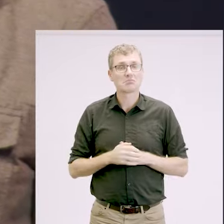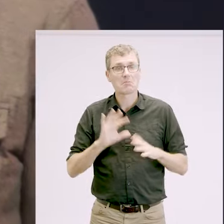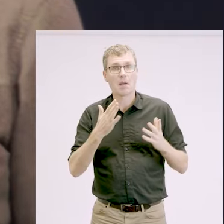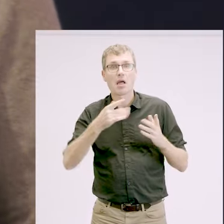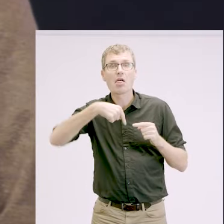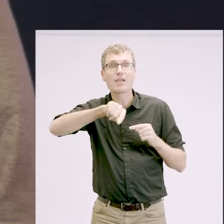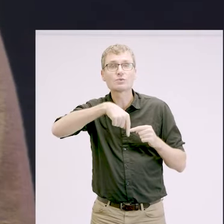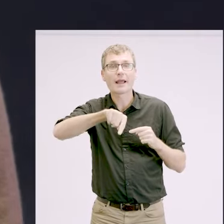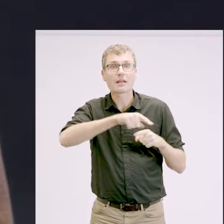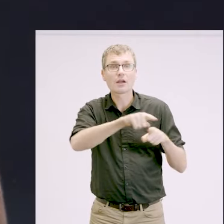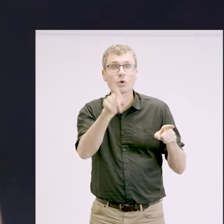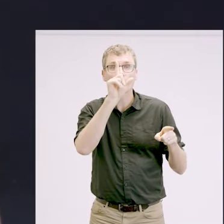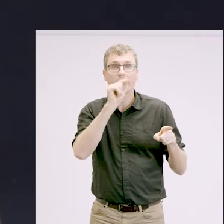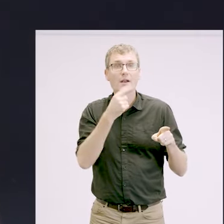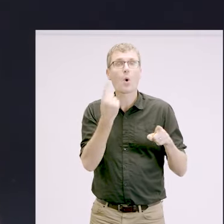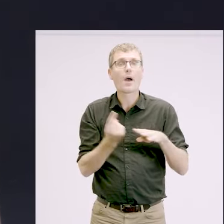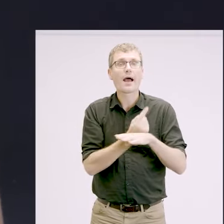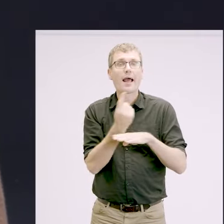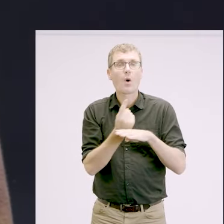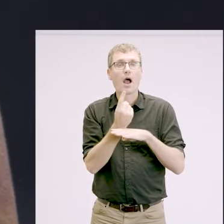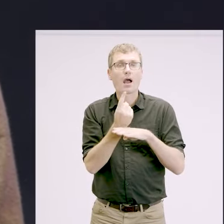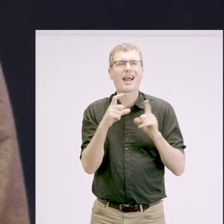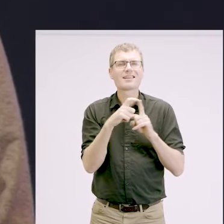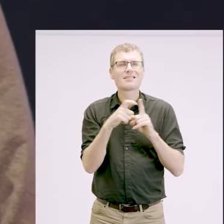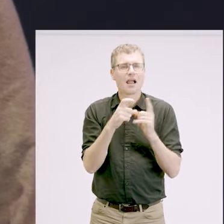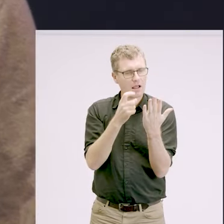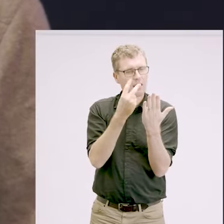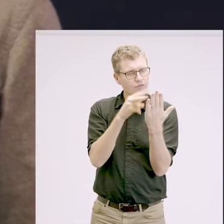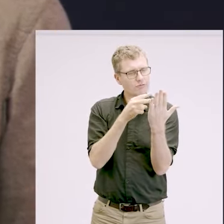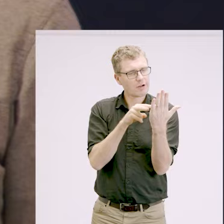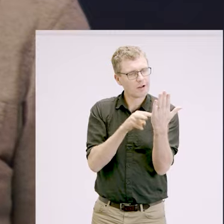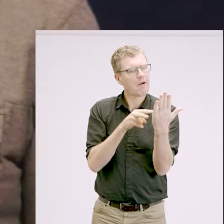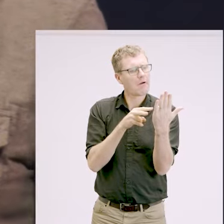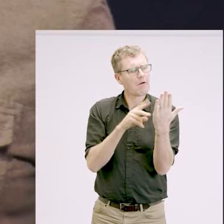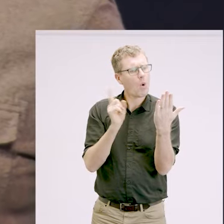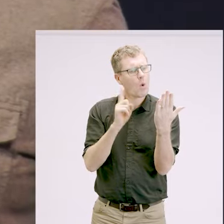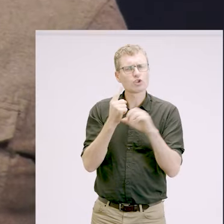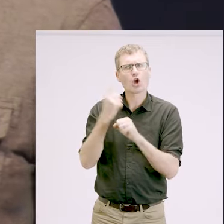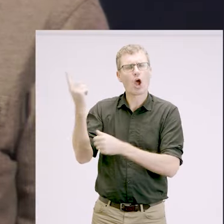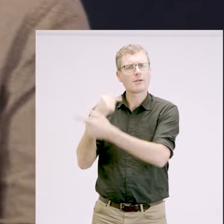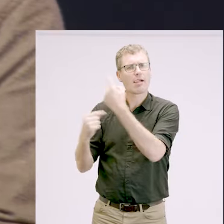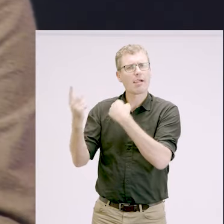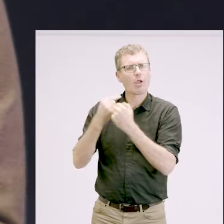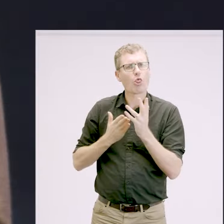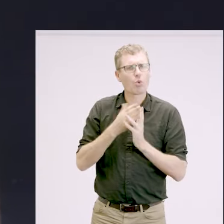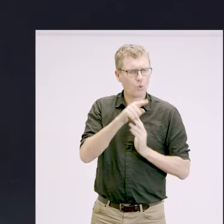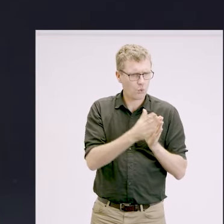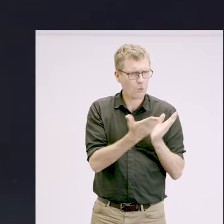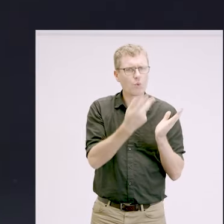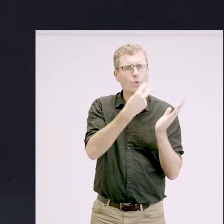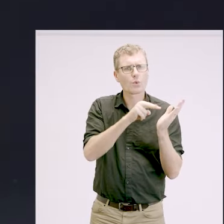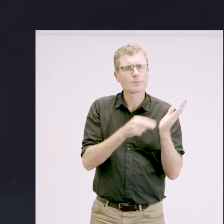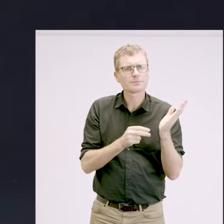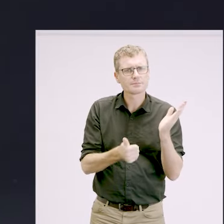you in any of this, take an hour this week. Read the book of Daniel. Think about what it is that the Lord might be saying to